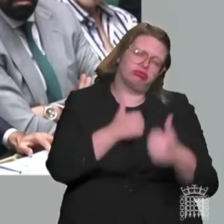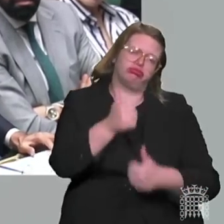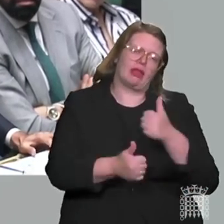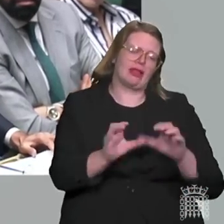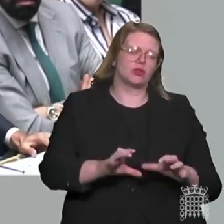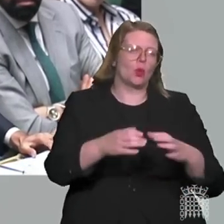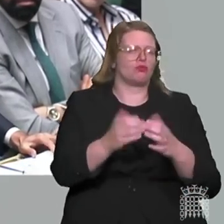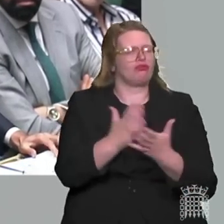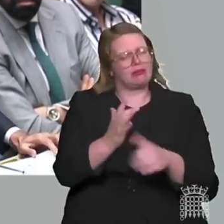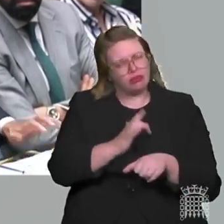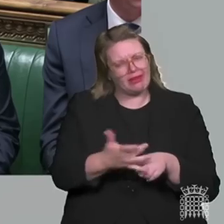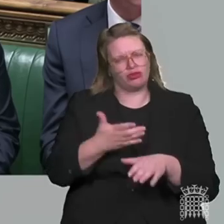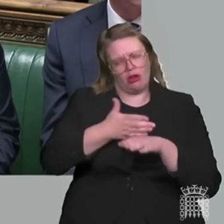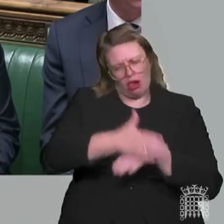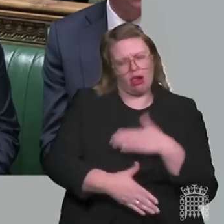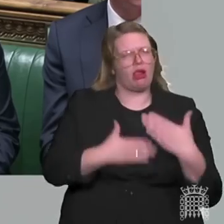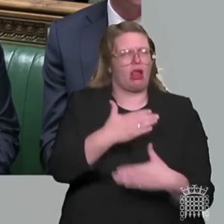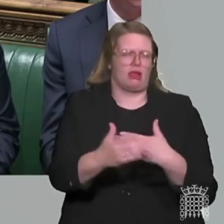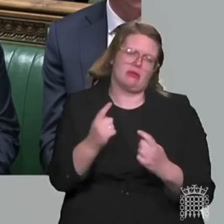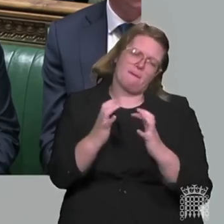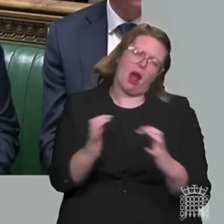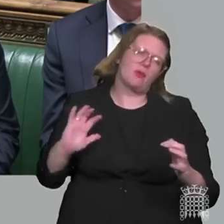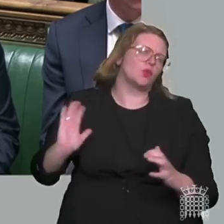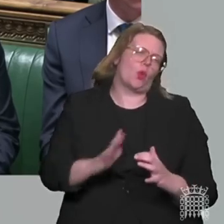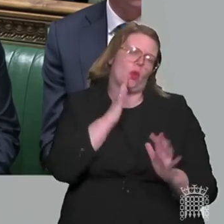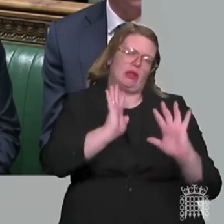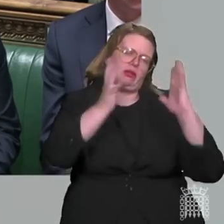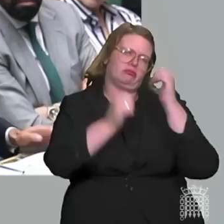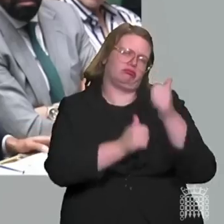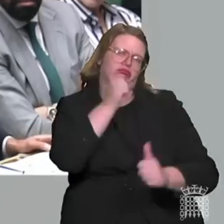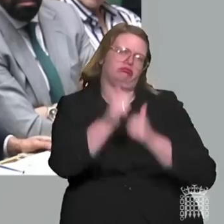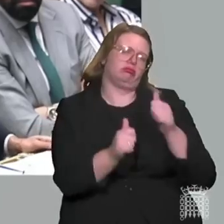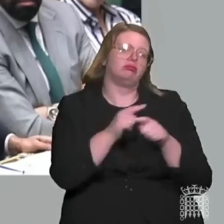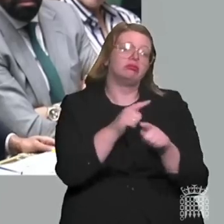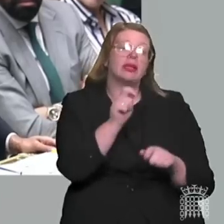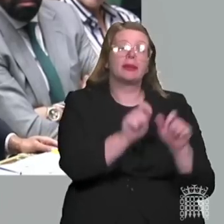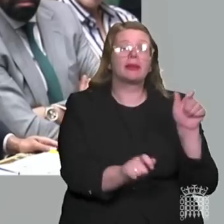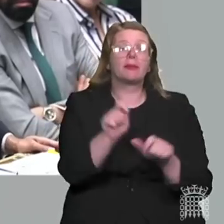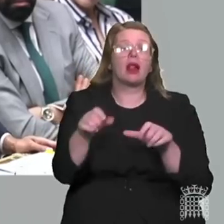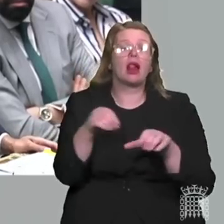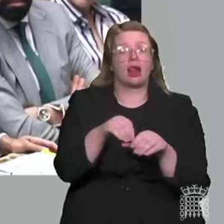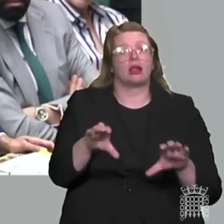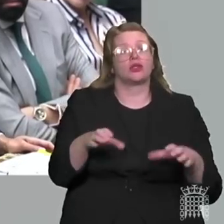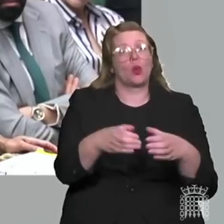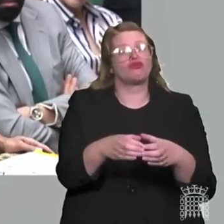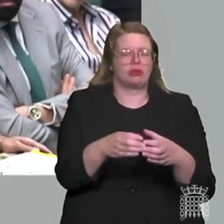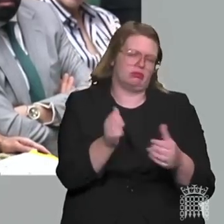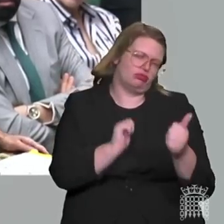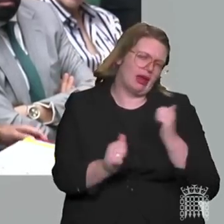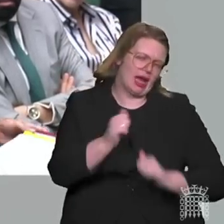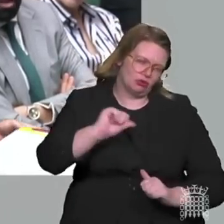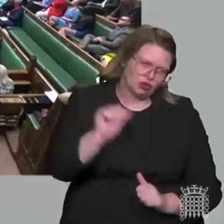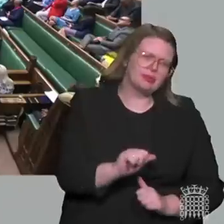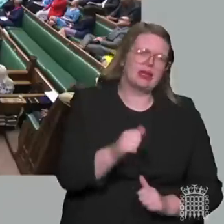and distinction throughout. I think the whole House will join me in saying that the personnel and crews can be rightly proud, and they have our